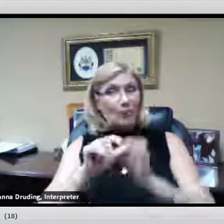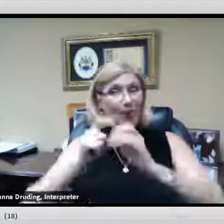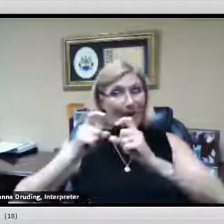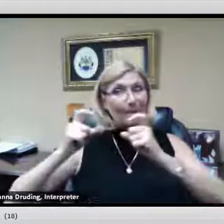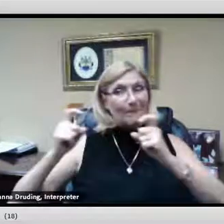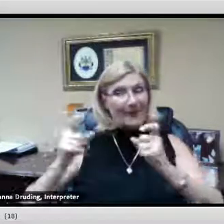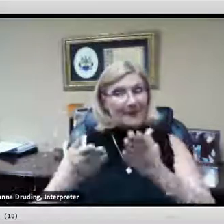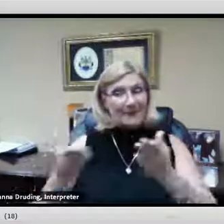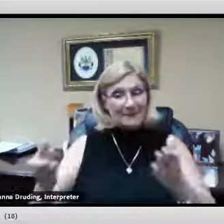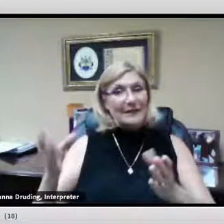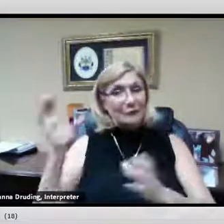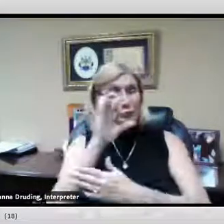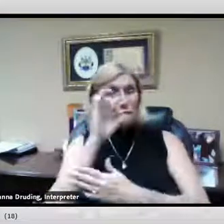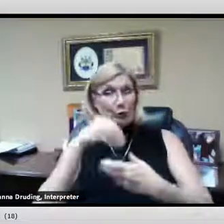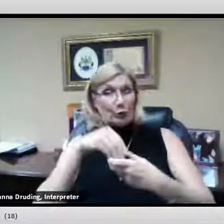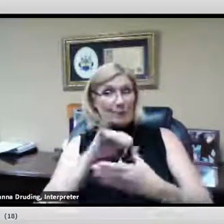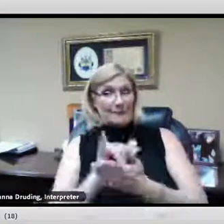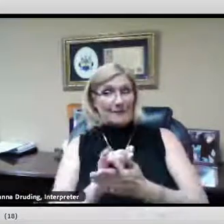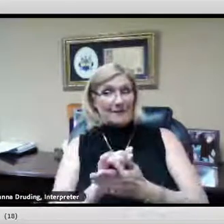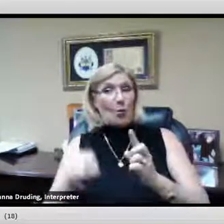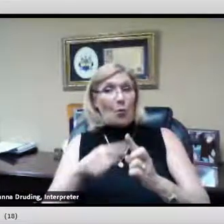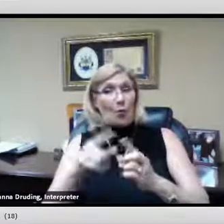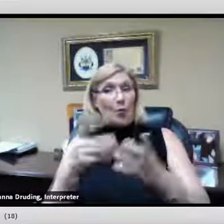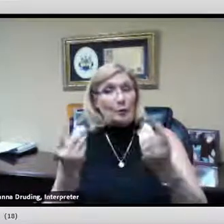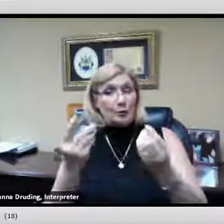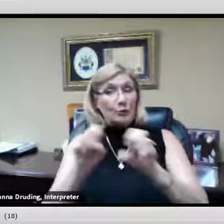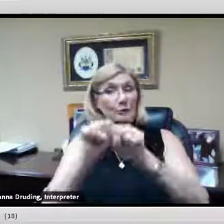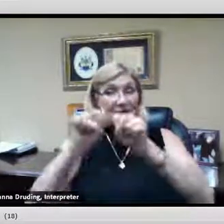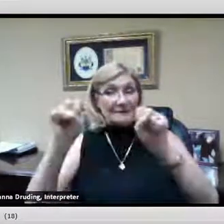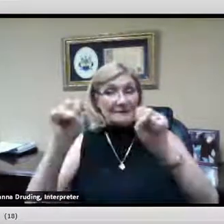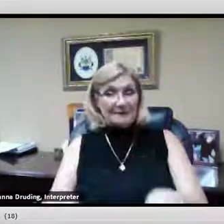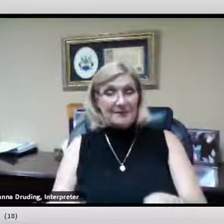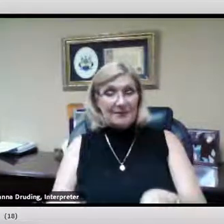to look into when you're doing systems.